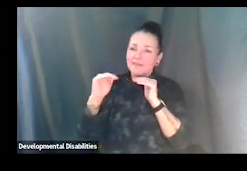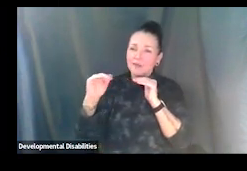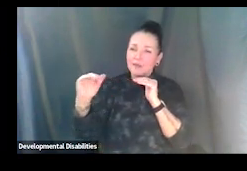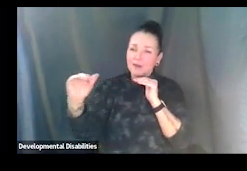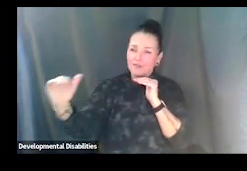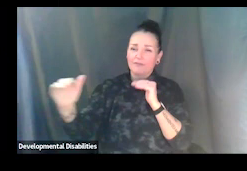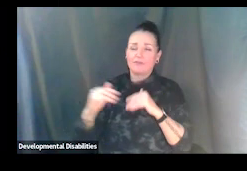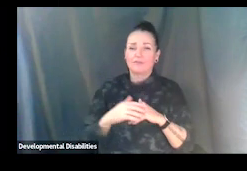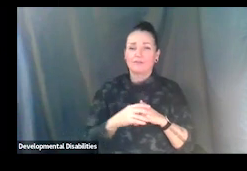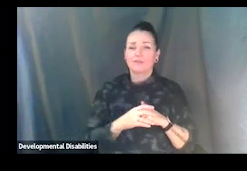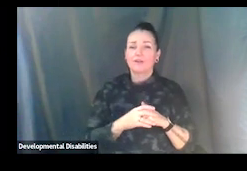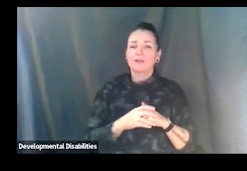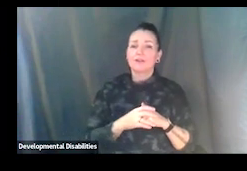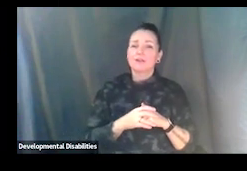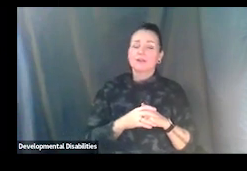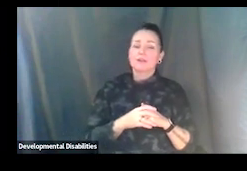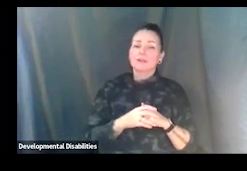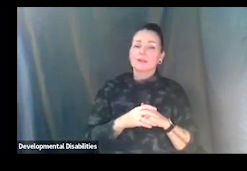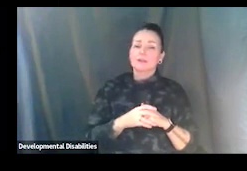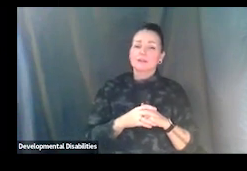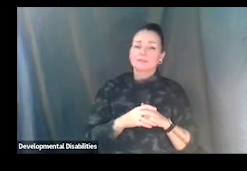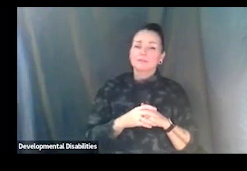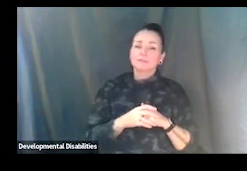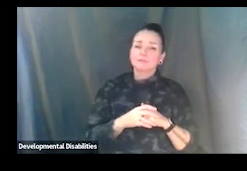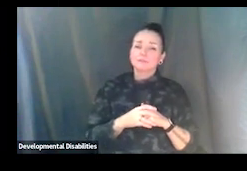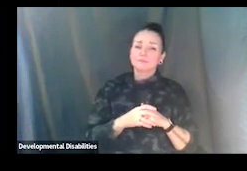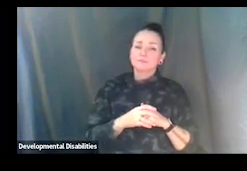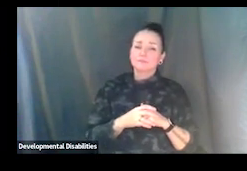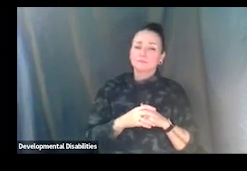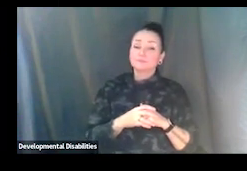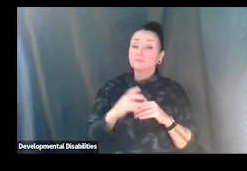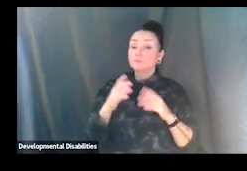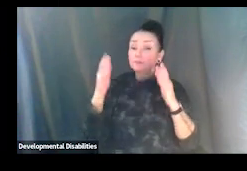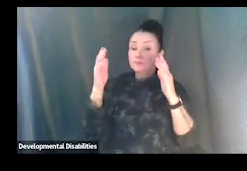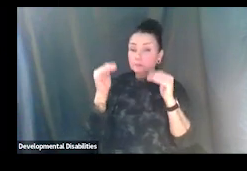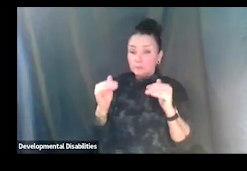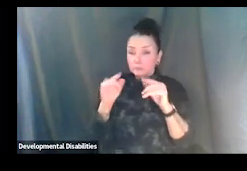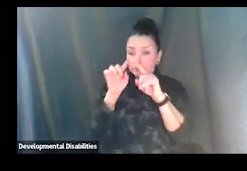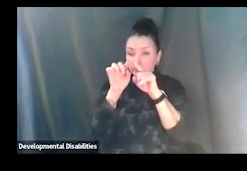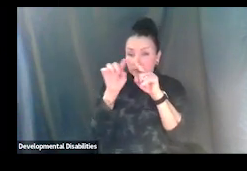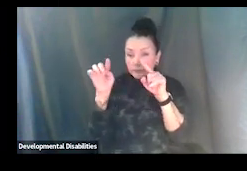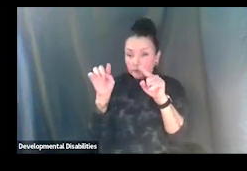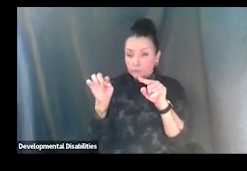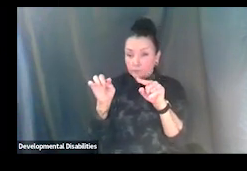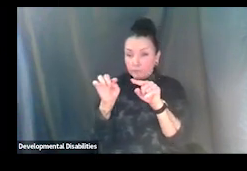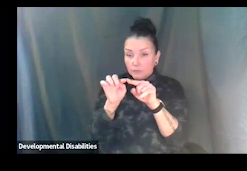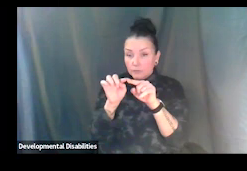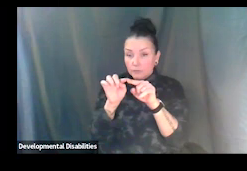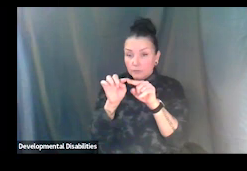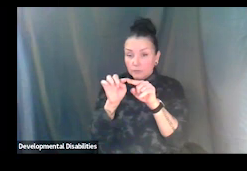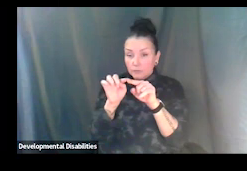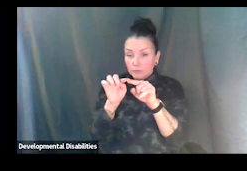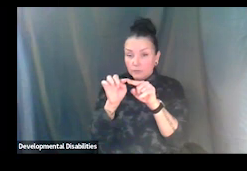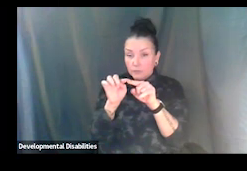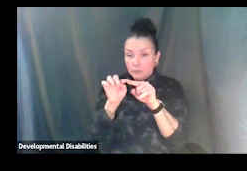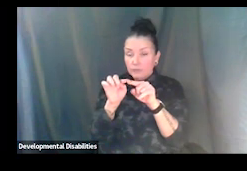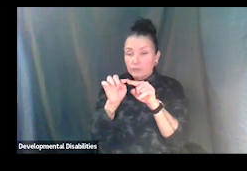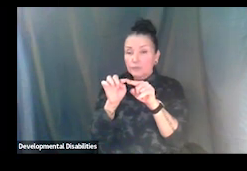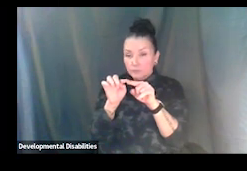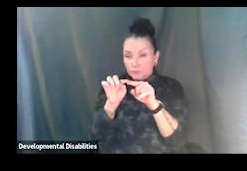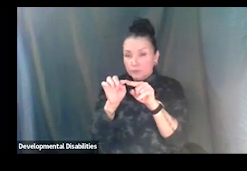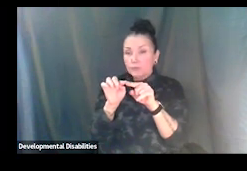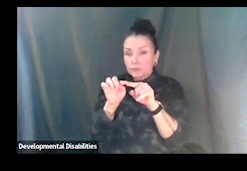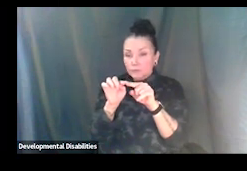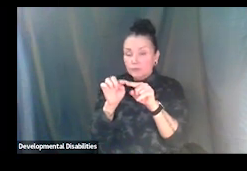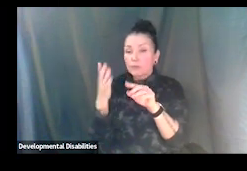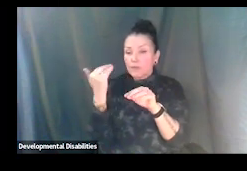groups, so the group with the squares are people, the open squares, these are people who in the previous double-blind study of Abilify